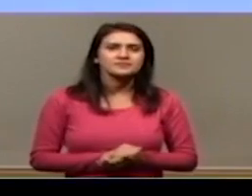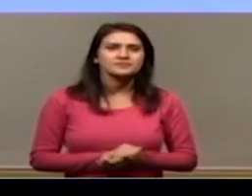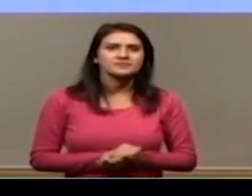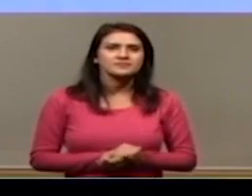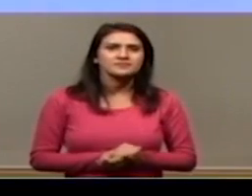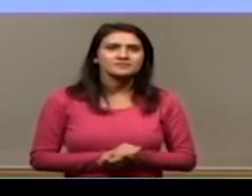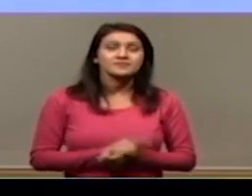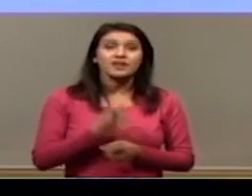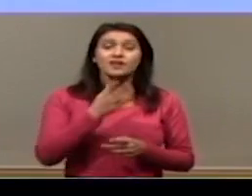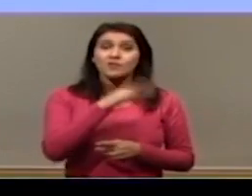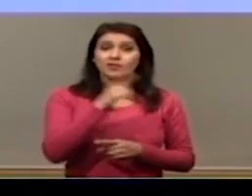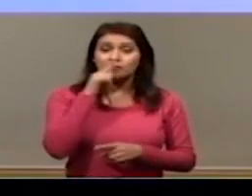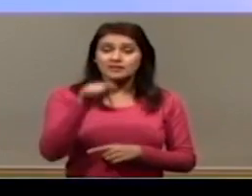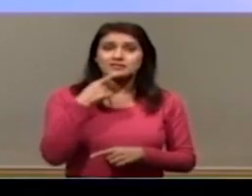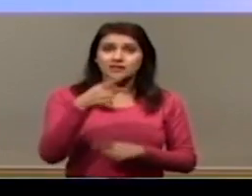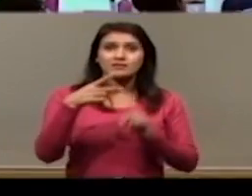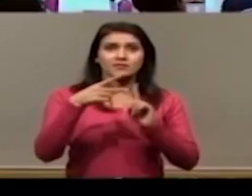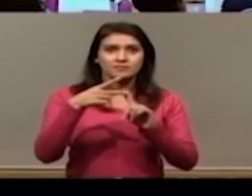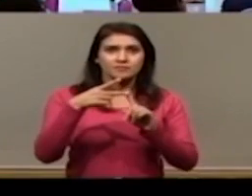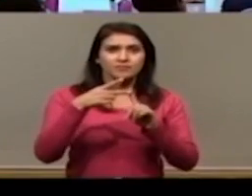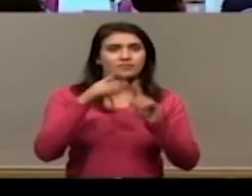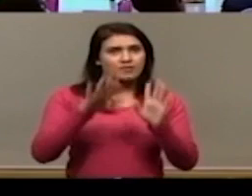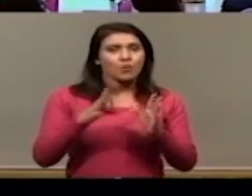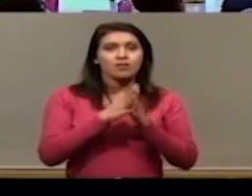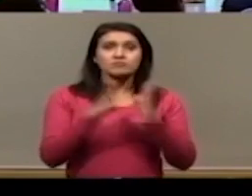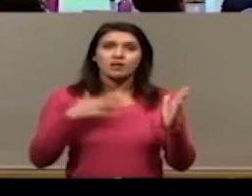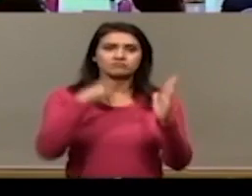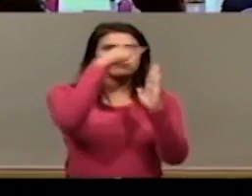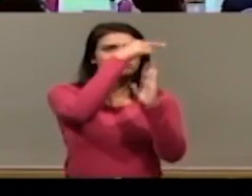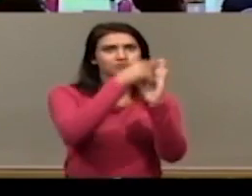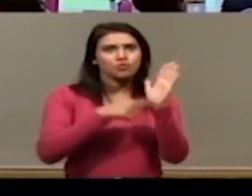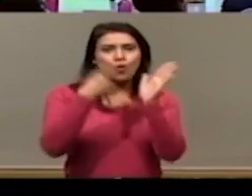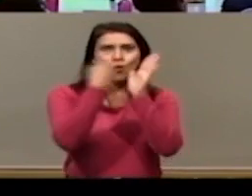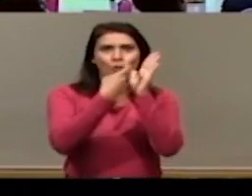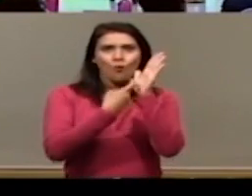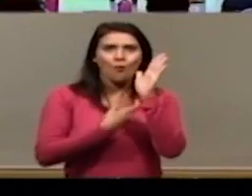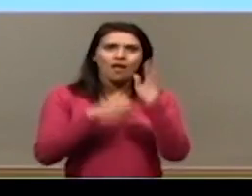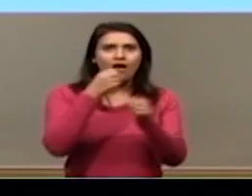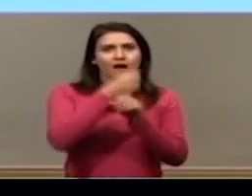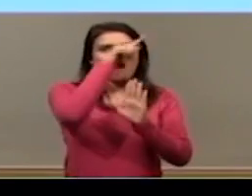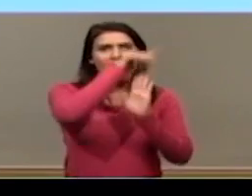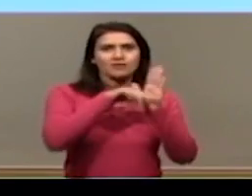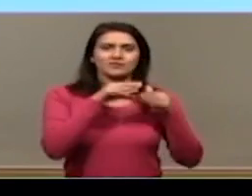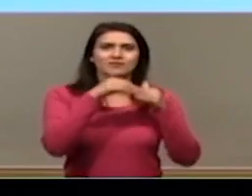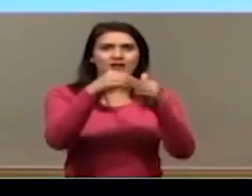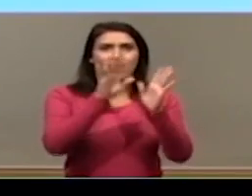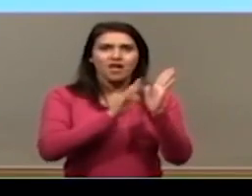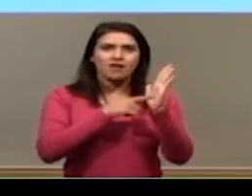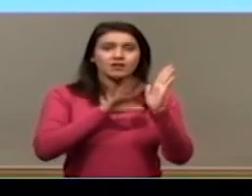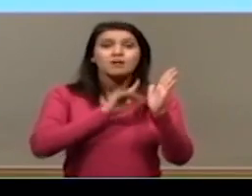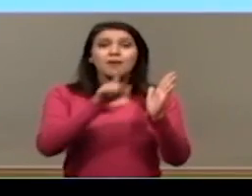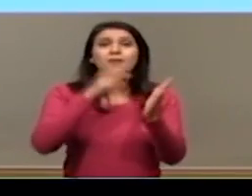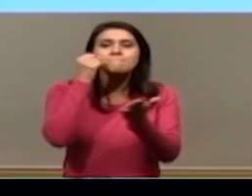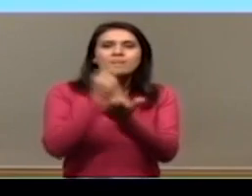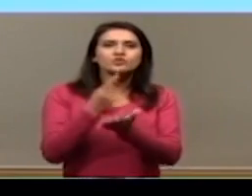have to second what she said. We have great harmonized guidelines in the center, which, but unfortunately, it's not mandated